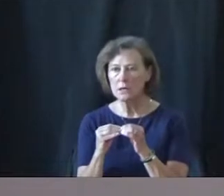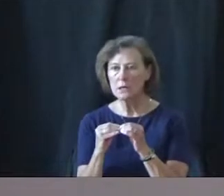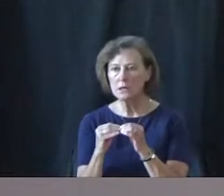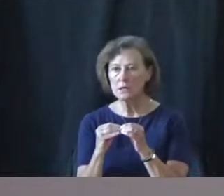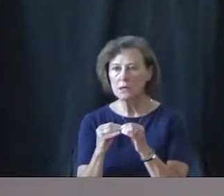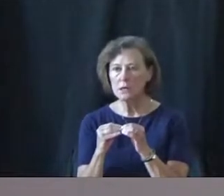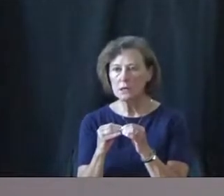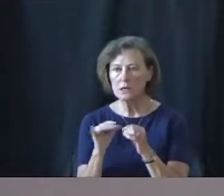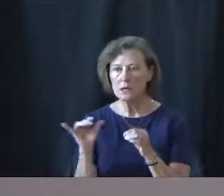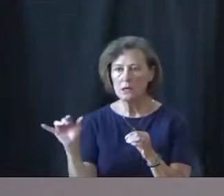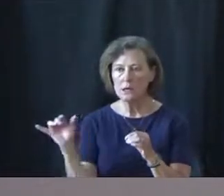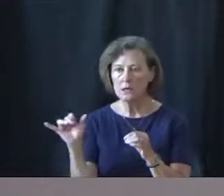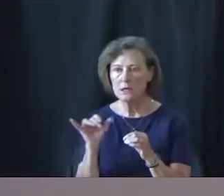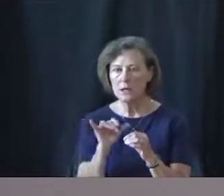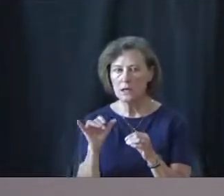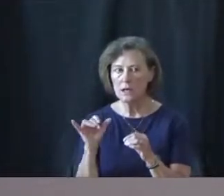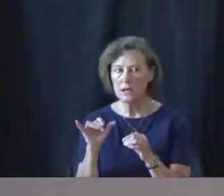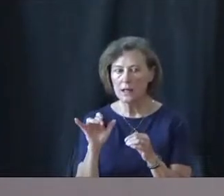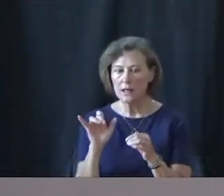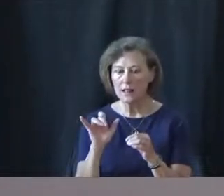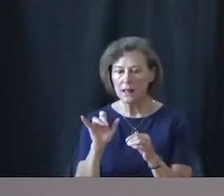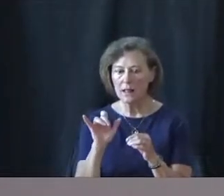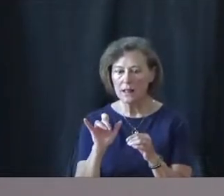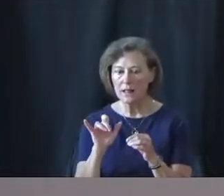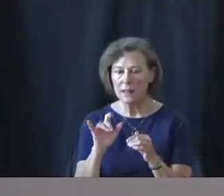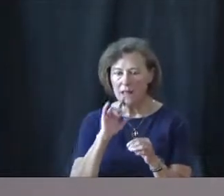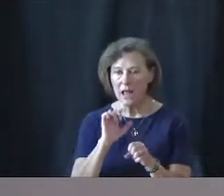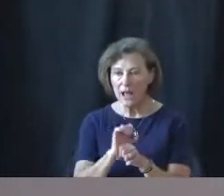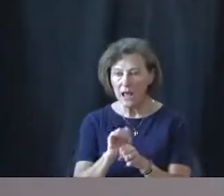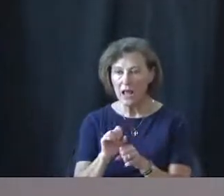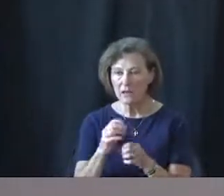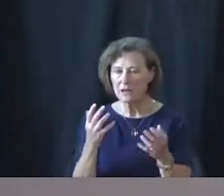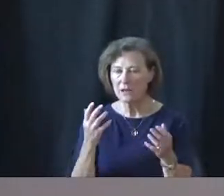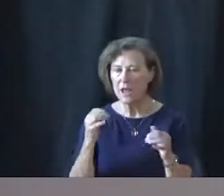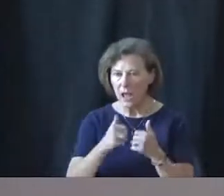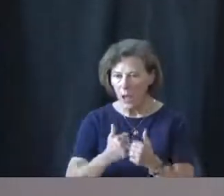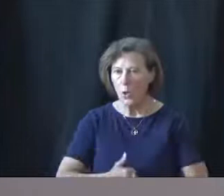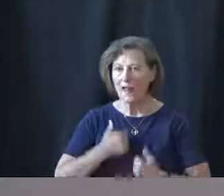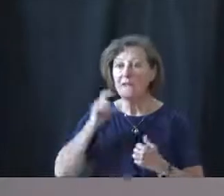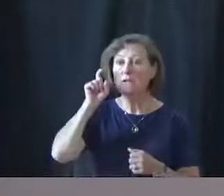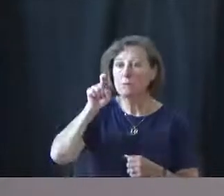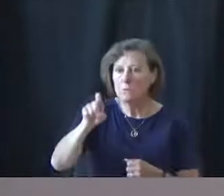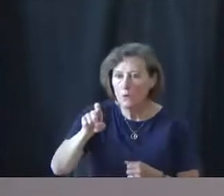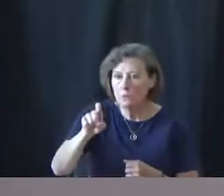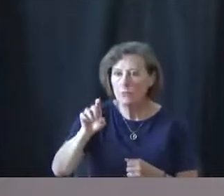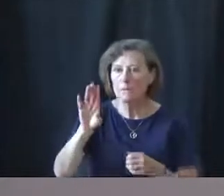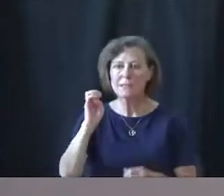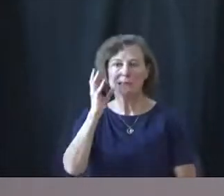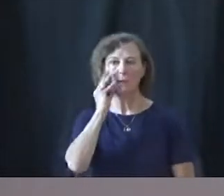as though this actually was the way life was supposed to be experienced.